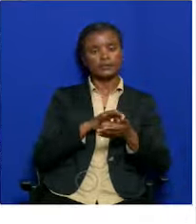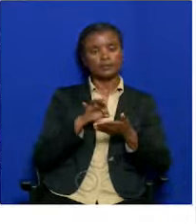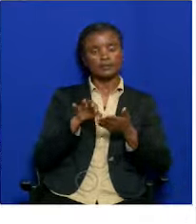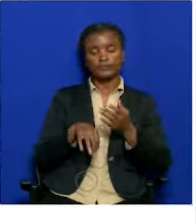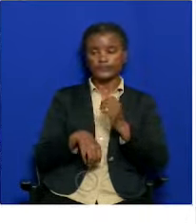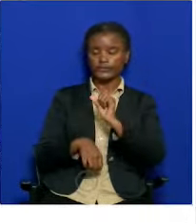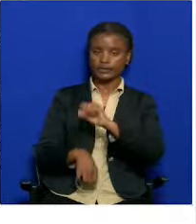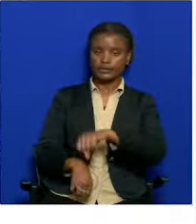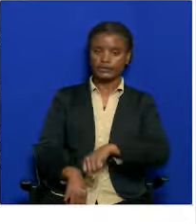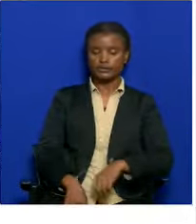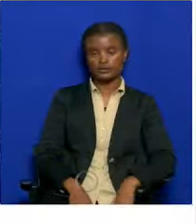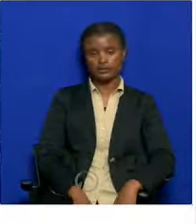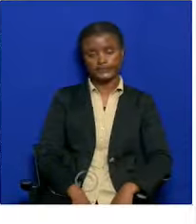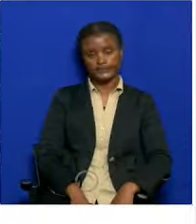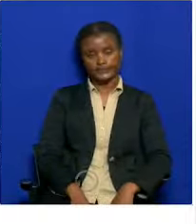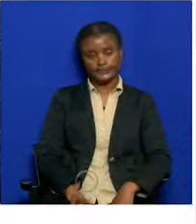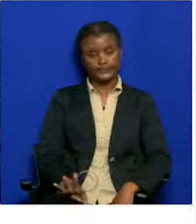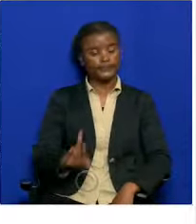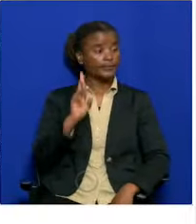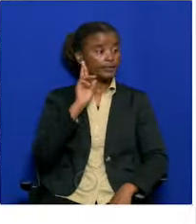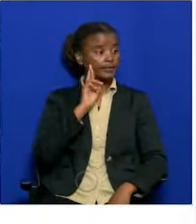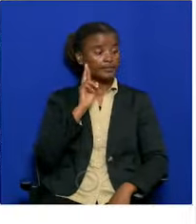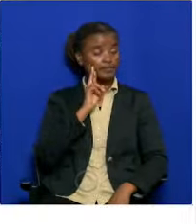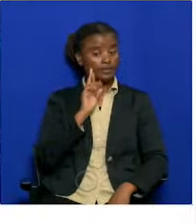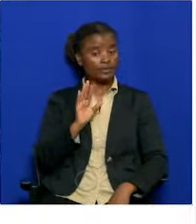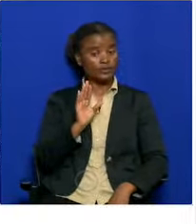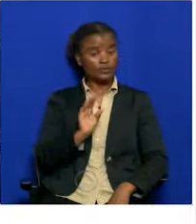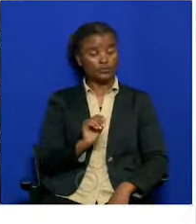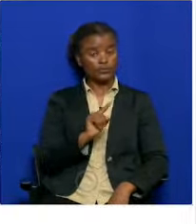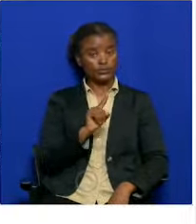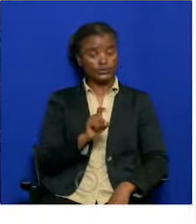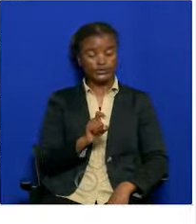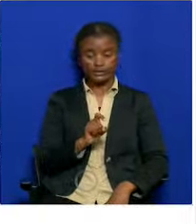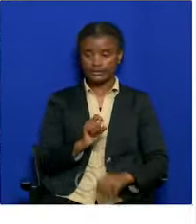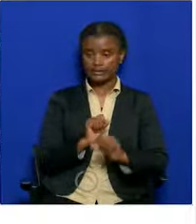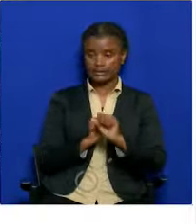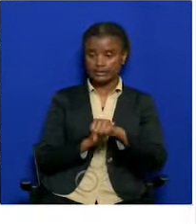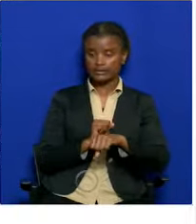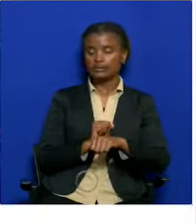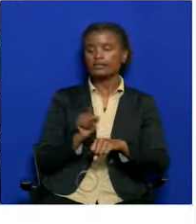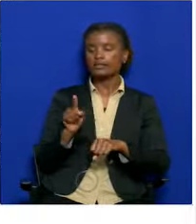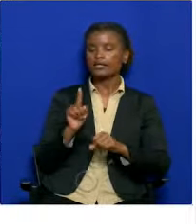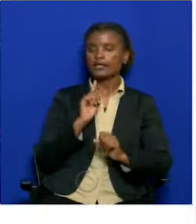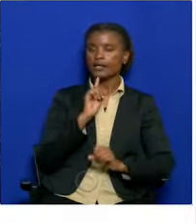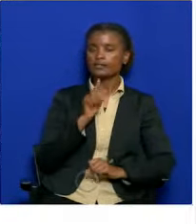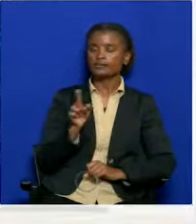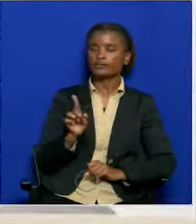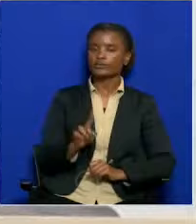Do you remember my question, General? Yes. Yes. What's your answer?